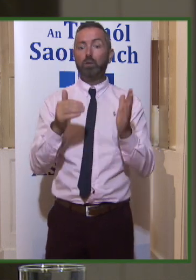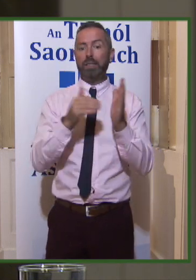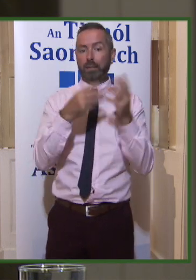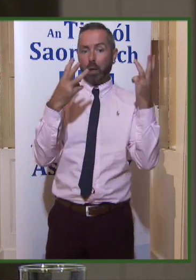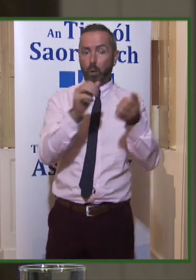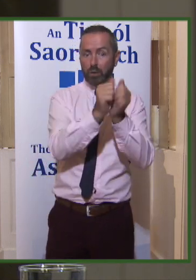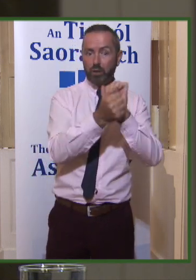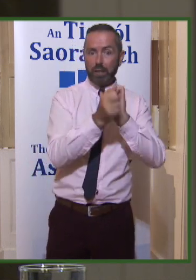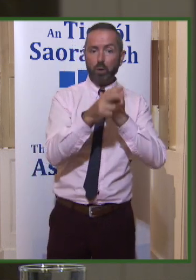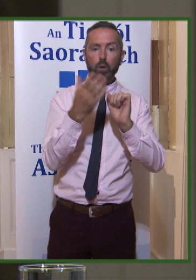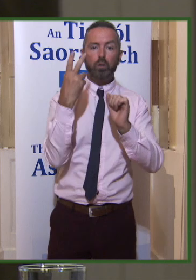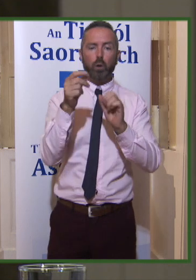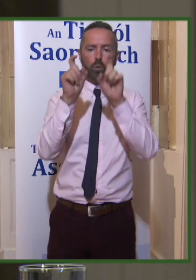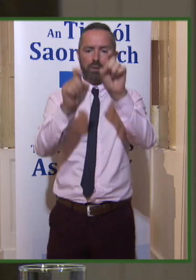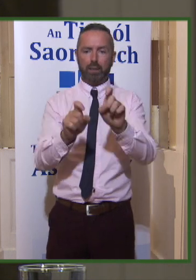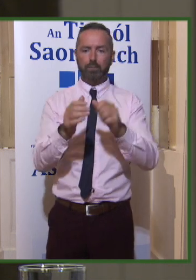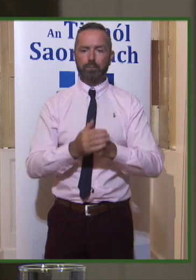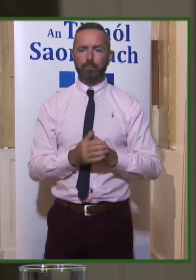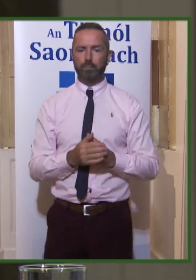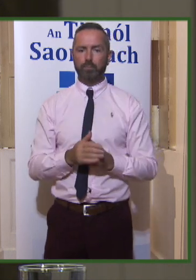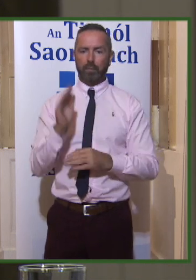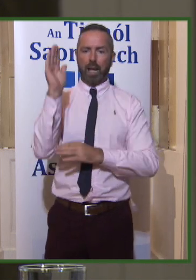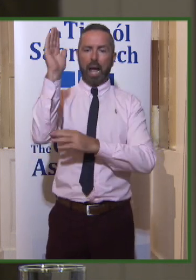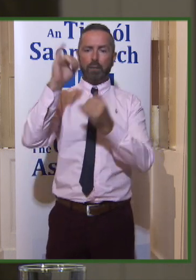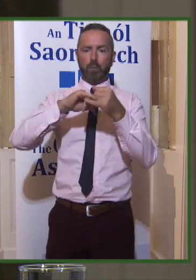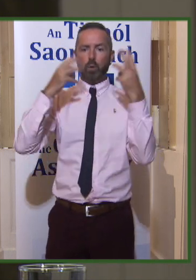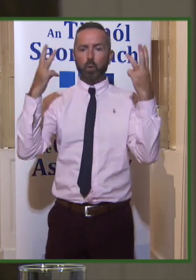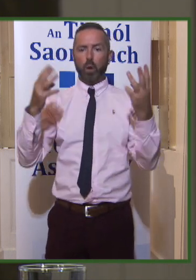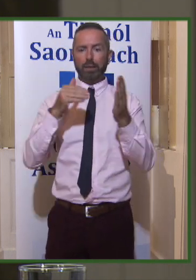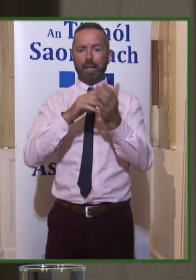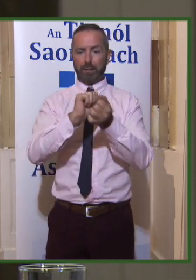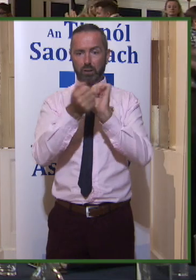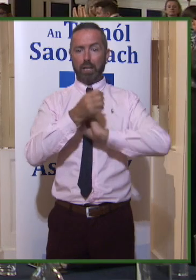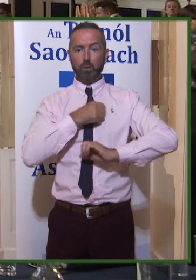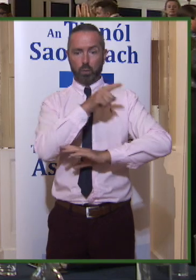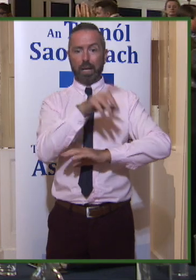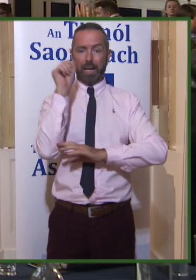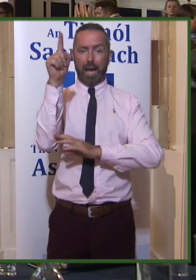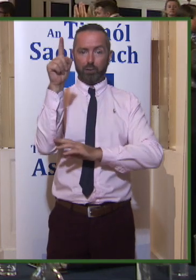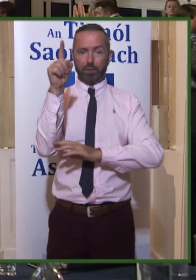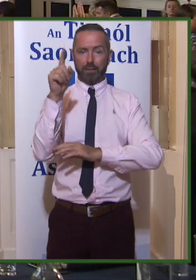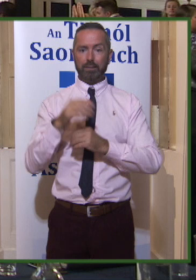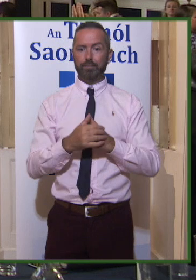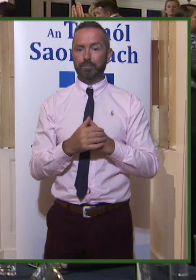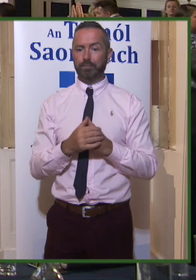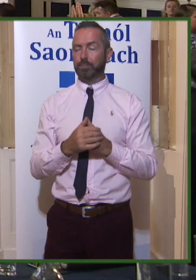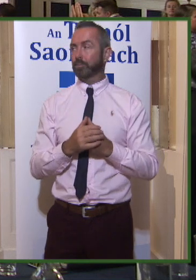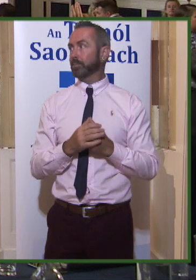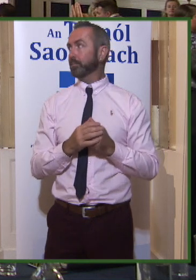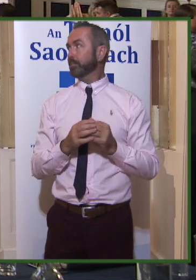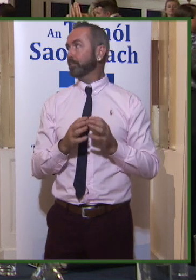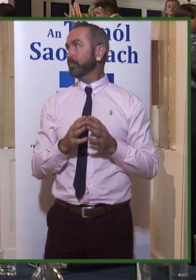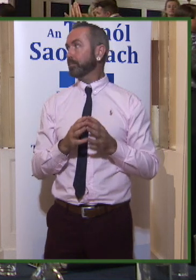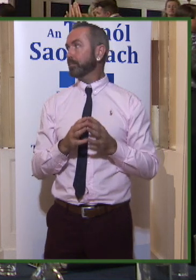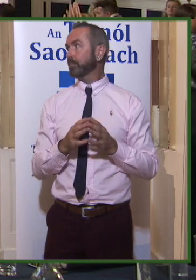we stick with what we have. So can I have a Lavasus, hands up please for yes. Who might have to